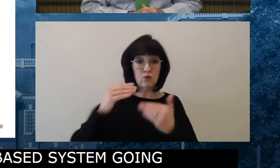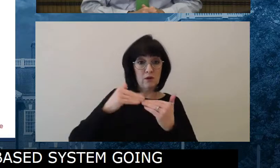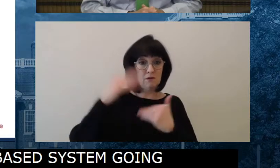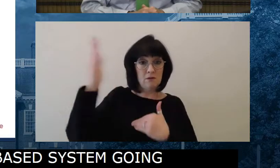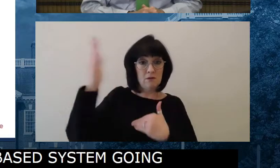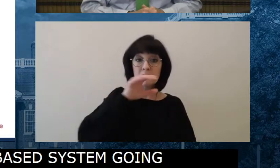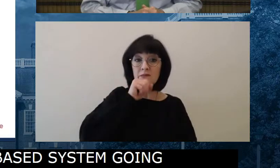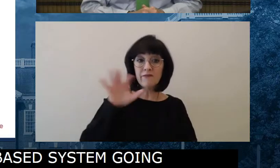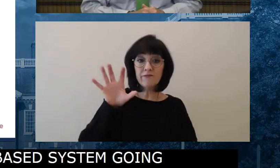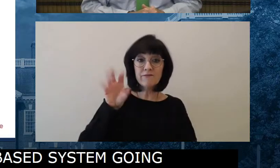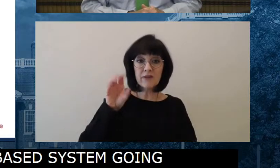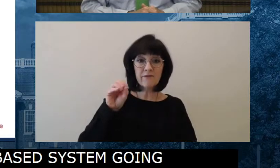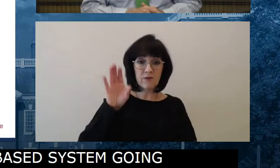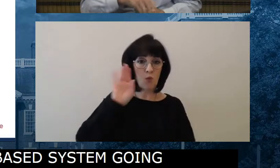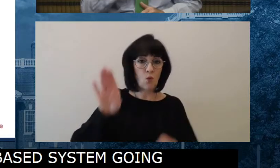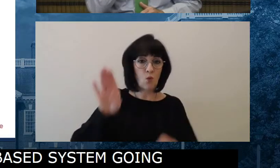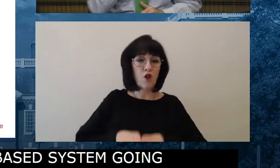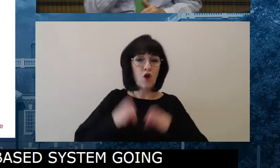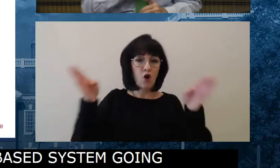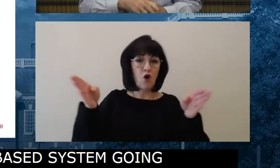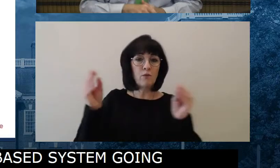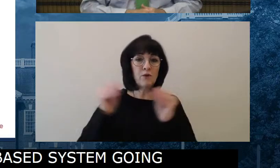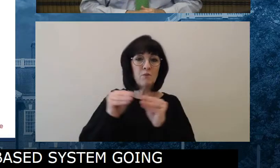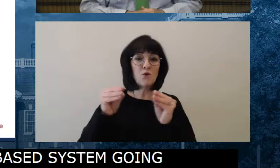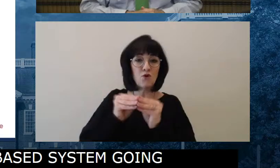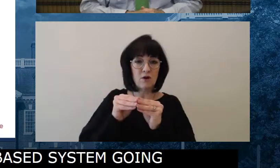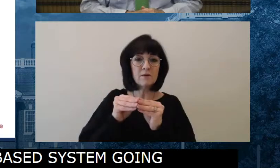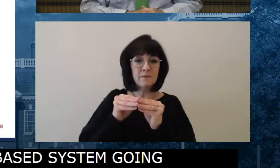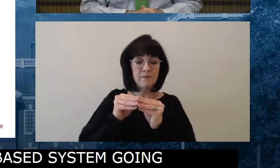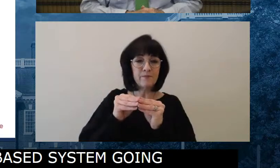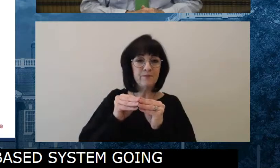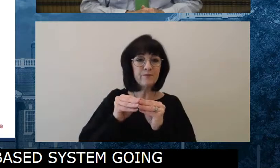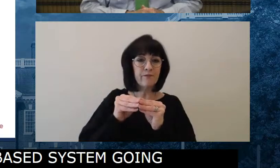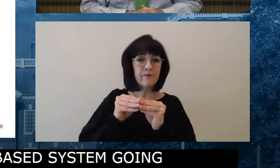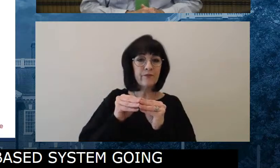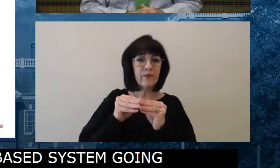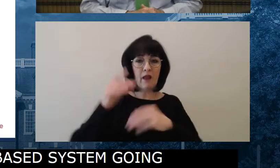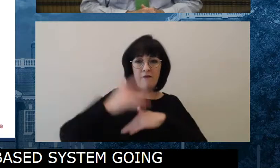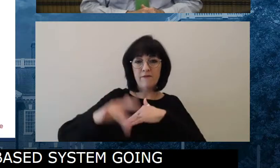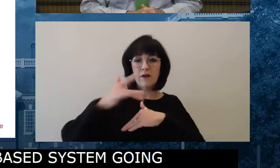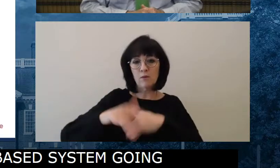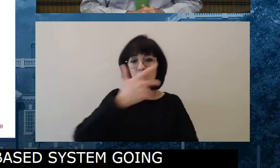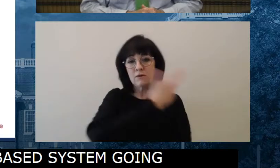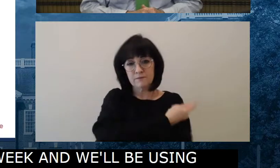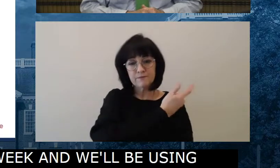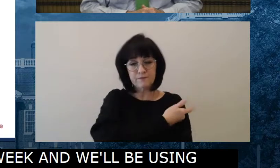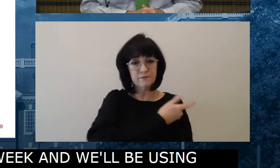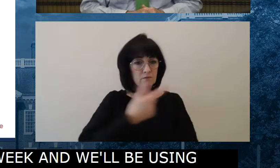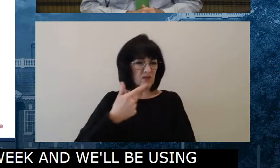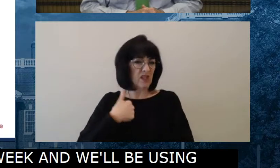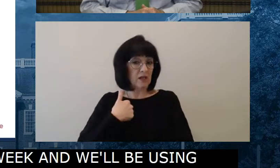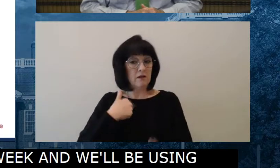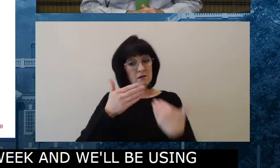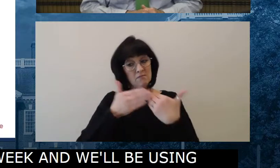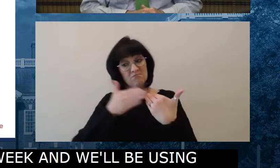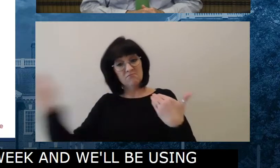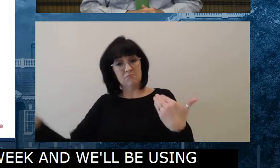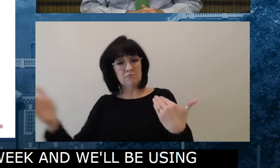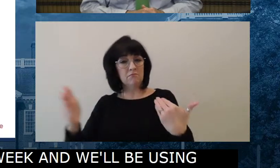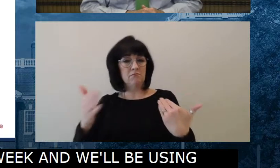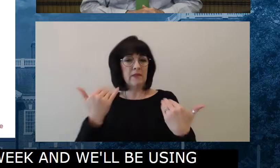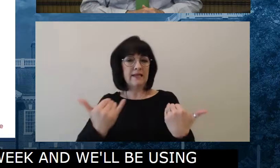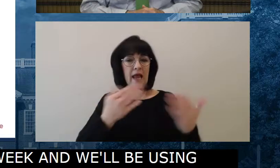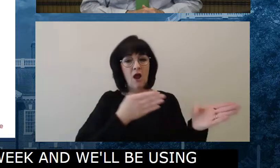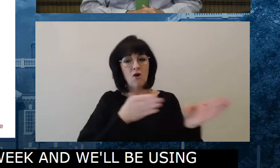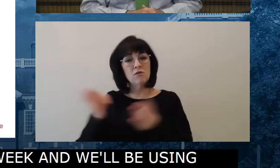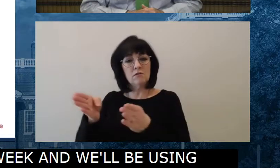23rd. And we'll be using that age-based system as we move beyond May the